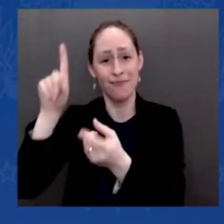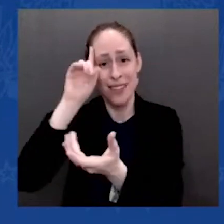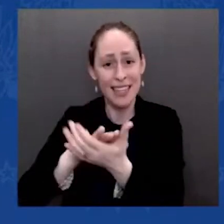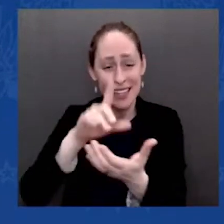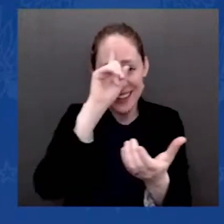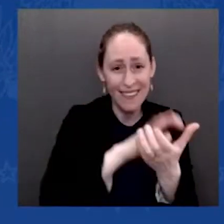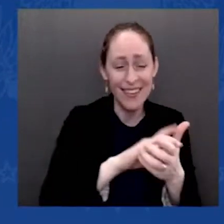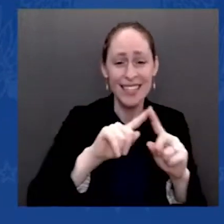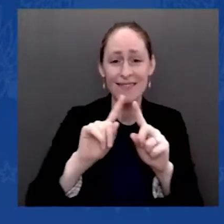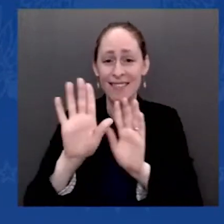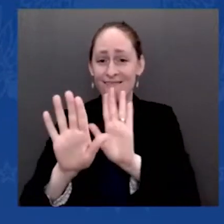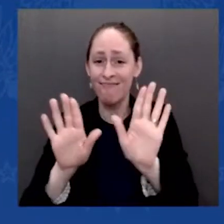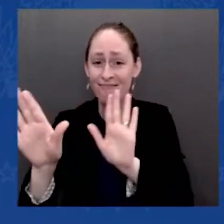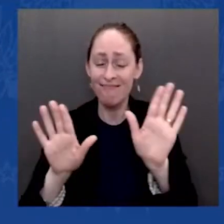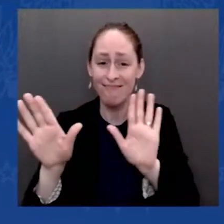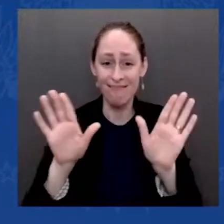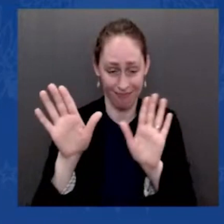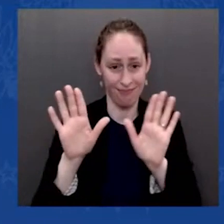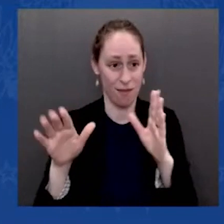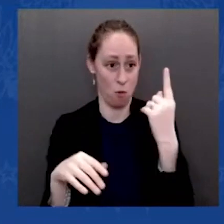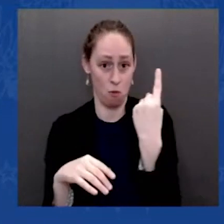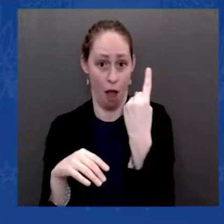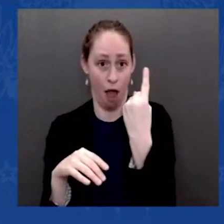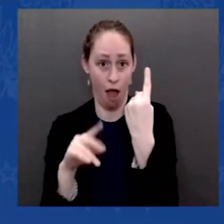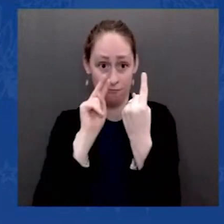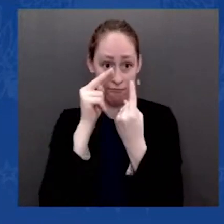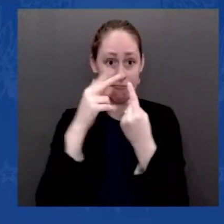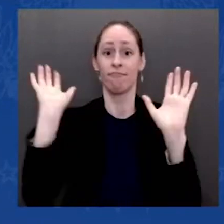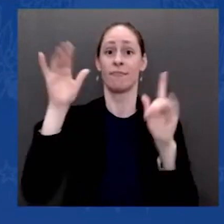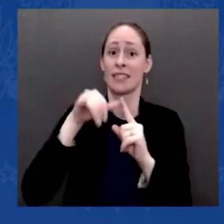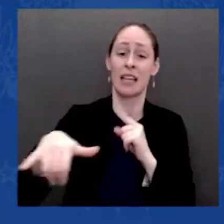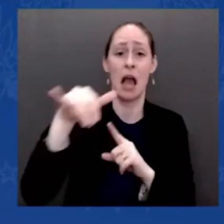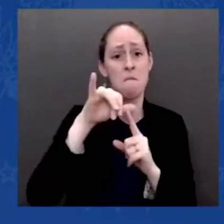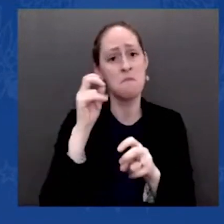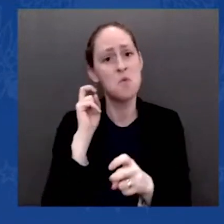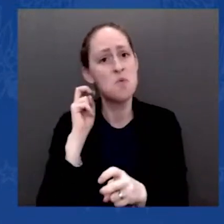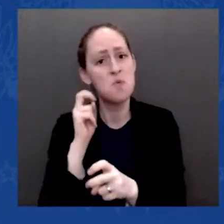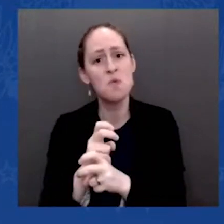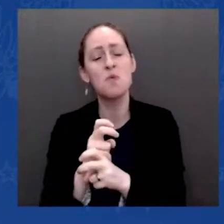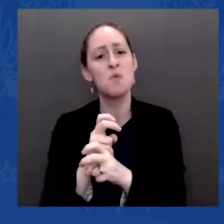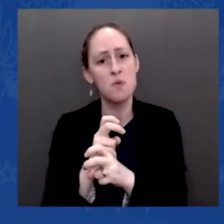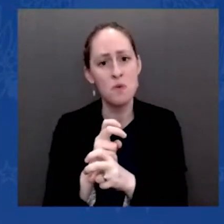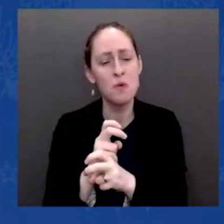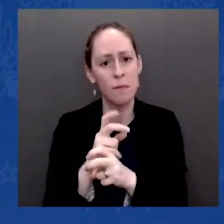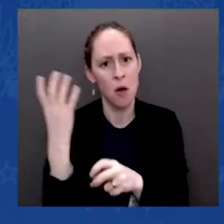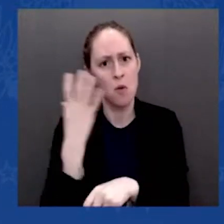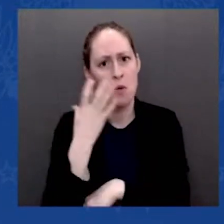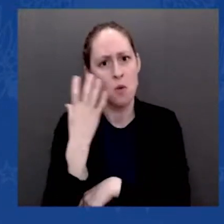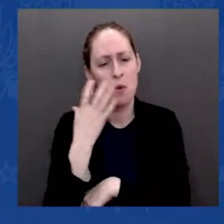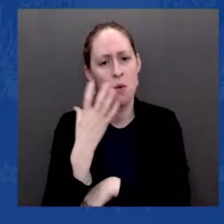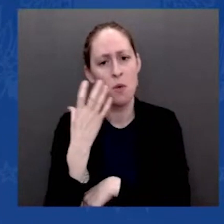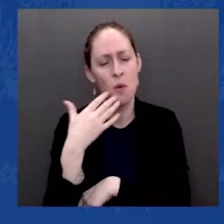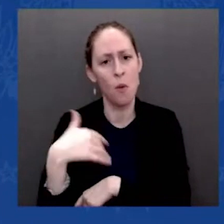And it's a kind of miracle when you sit there and see all those people in front of you,